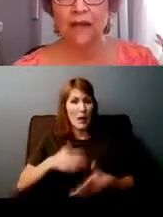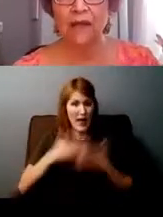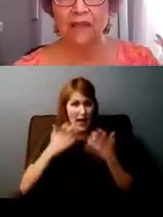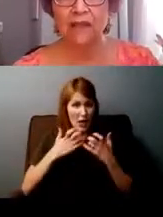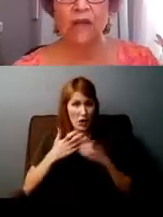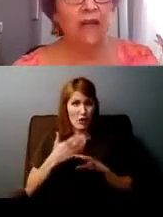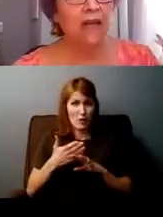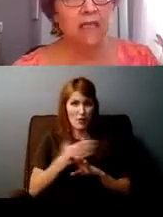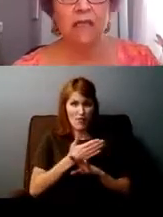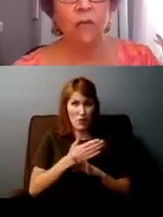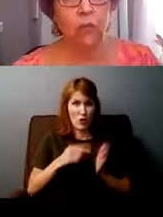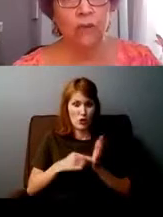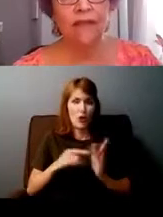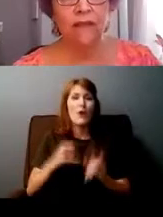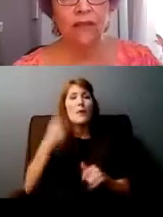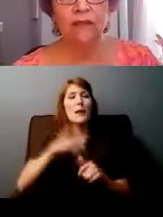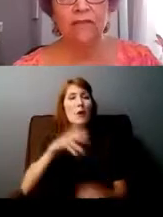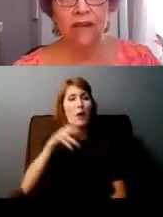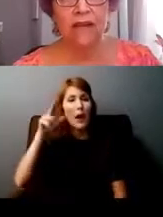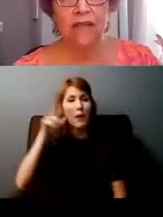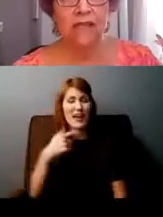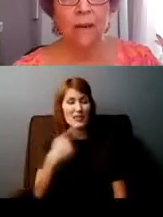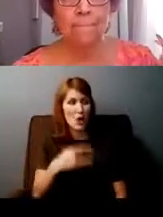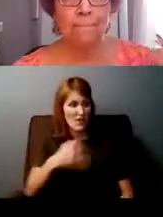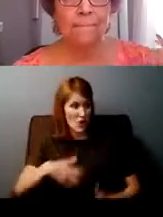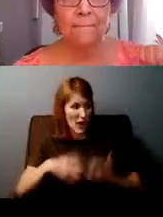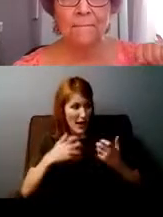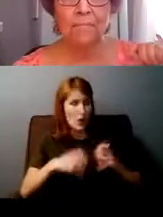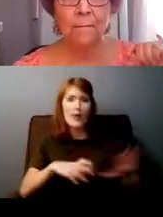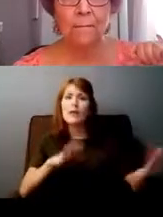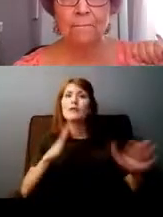were angry? It's still really good advice.